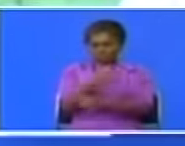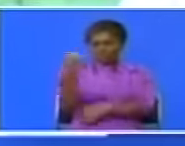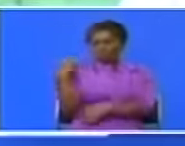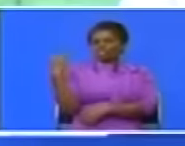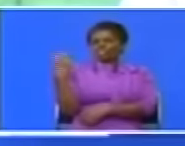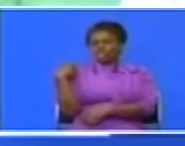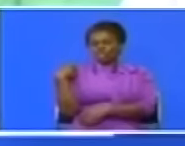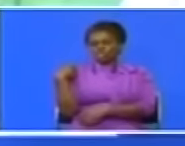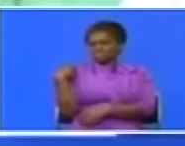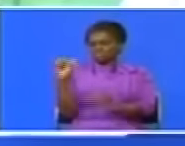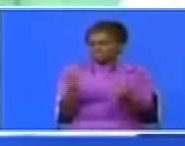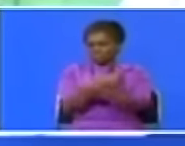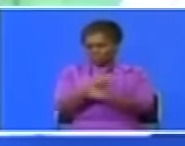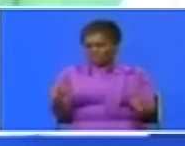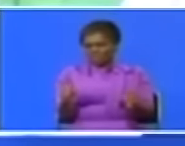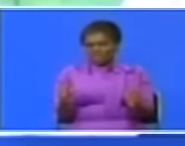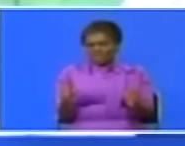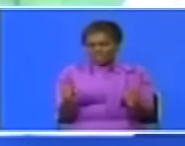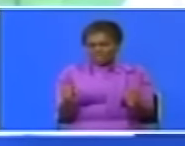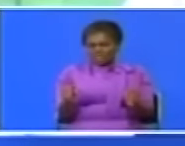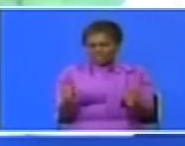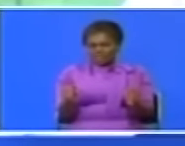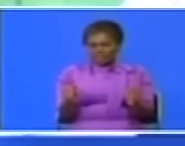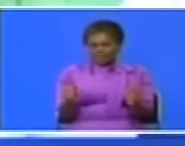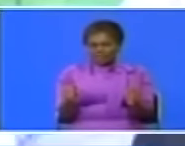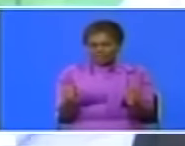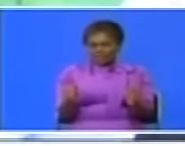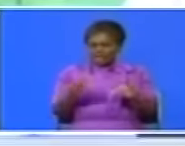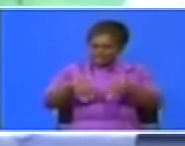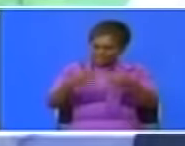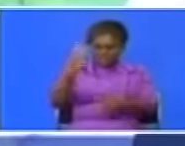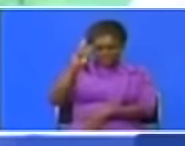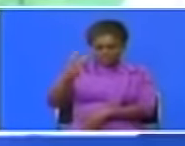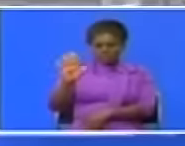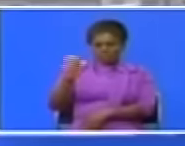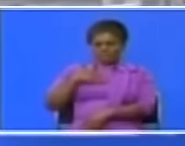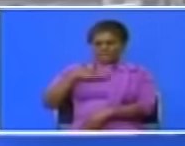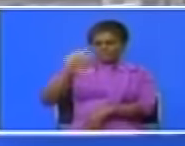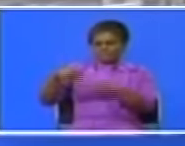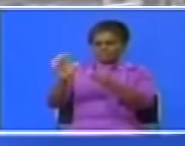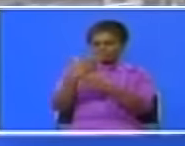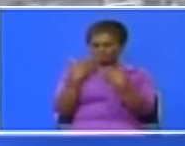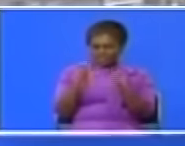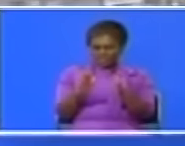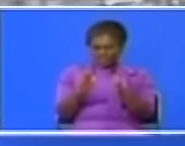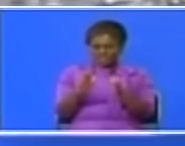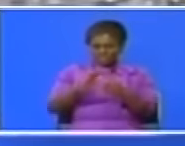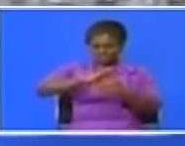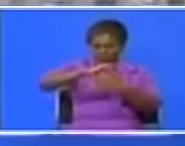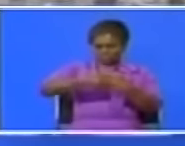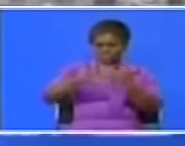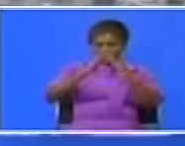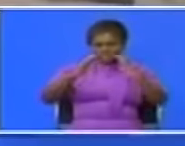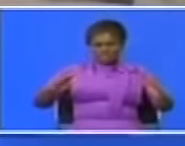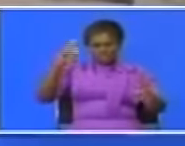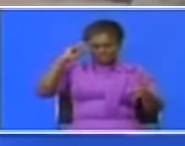even a substantive matter of this nature. And if they had consulted me, I'll have given them my view about it. The massive urban renewal program targets